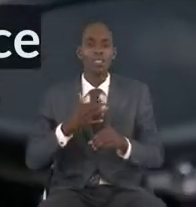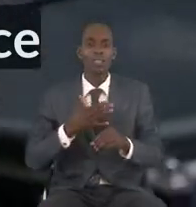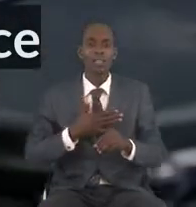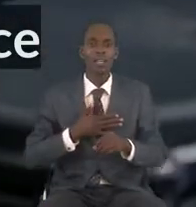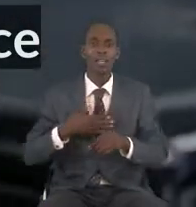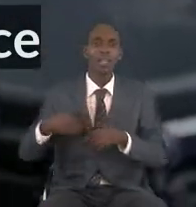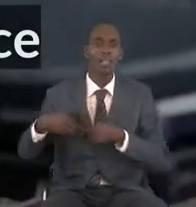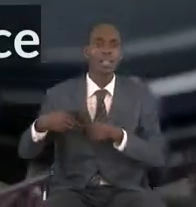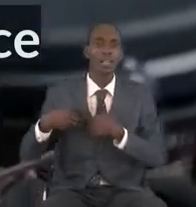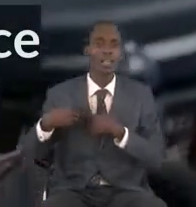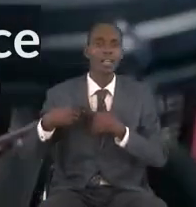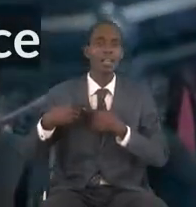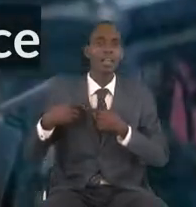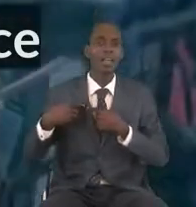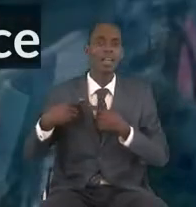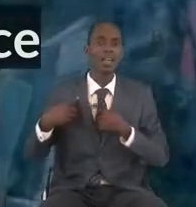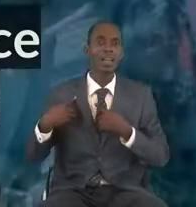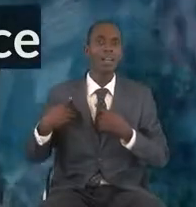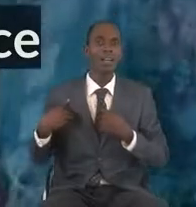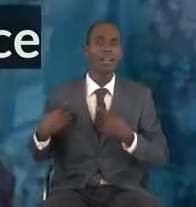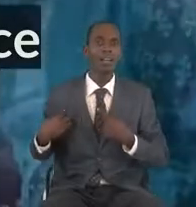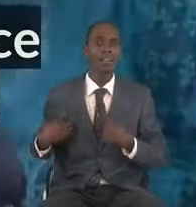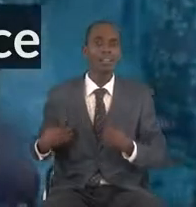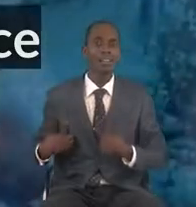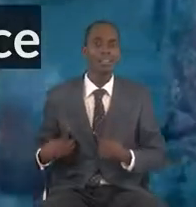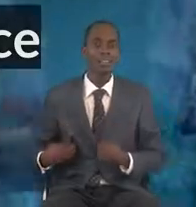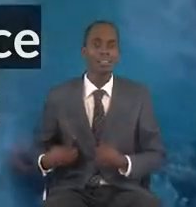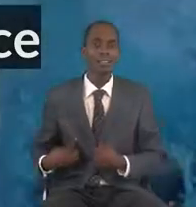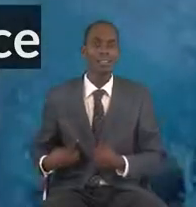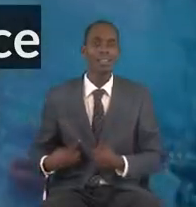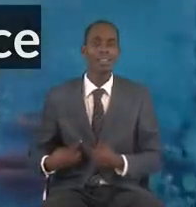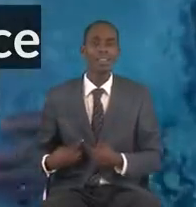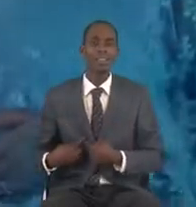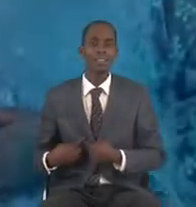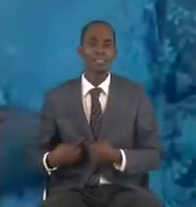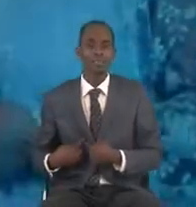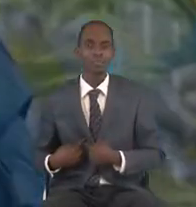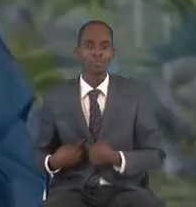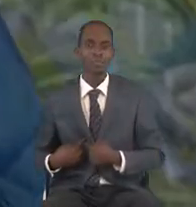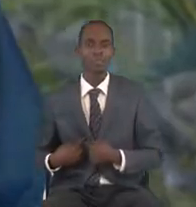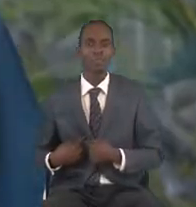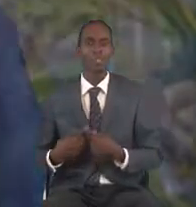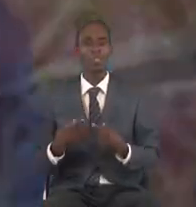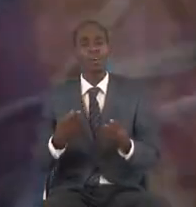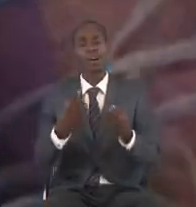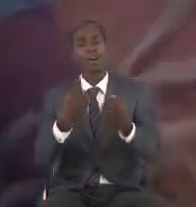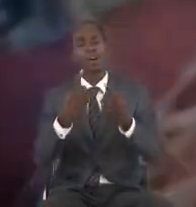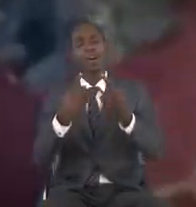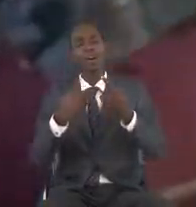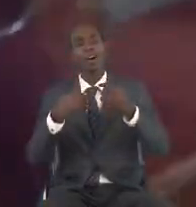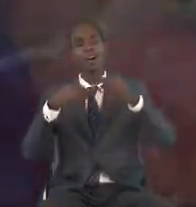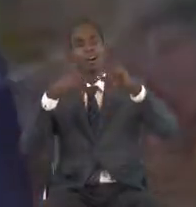my heart. Come, Father.